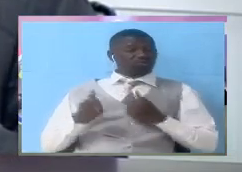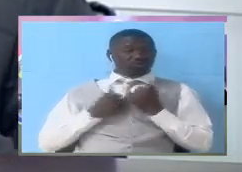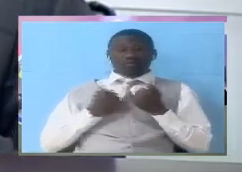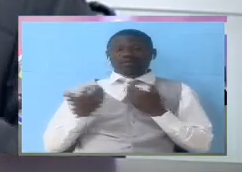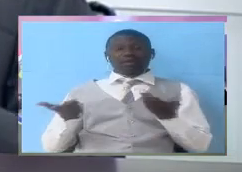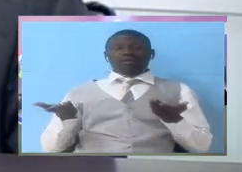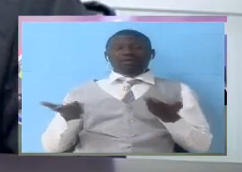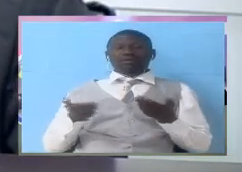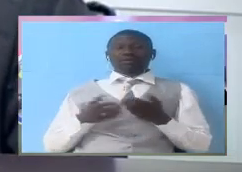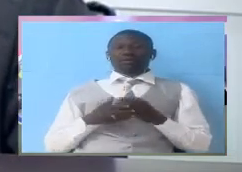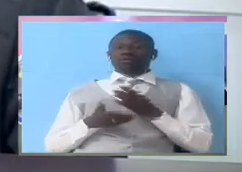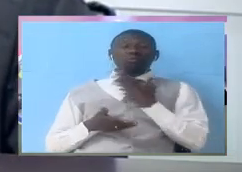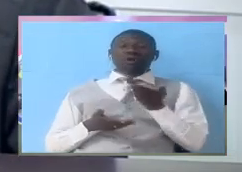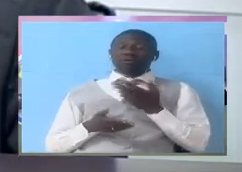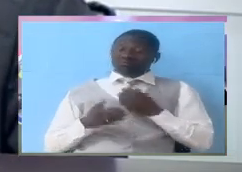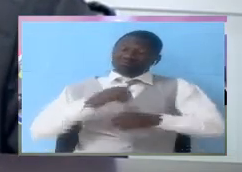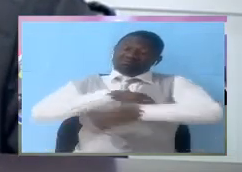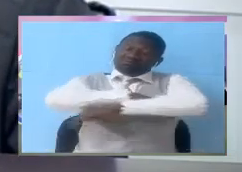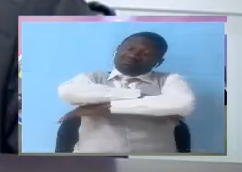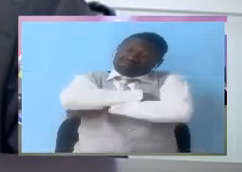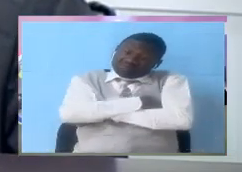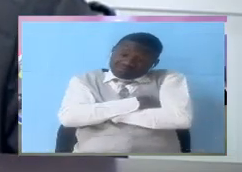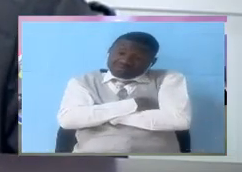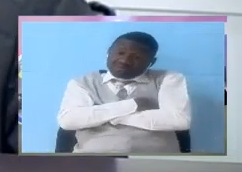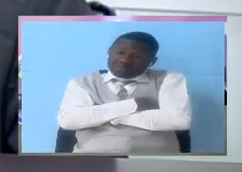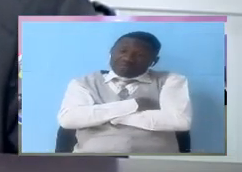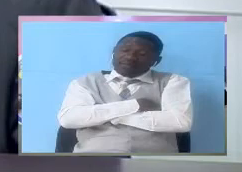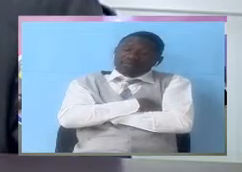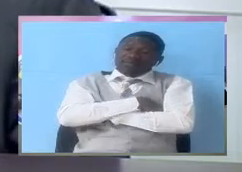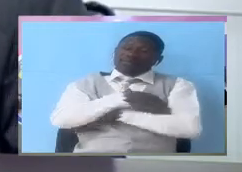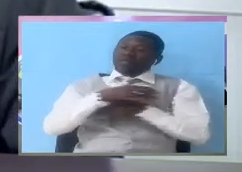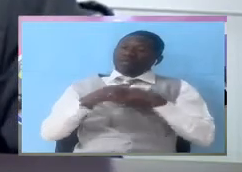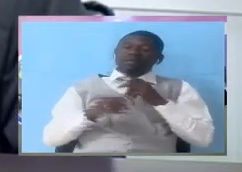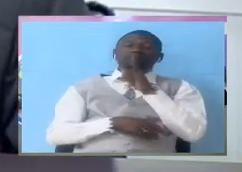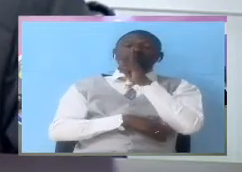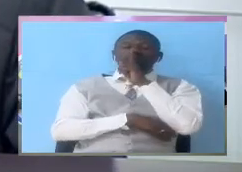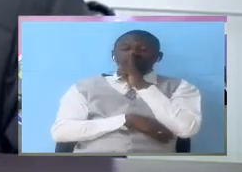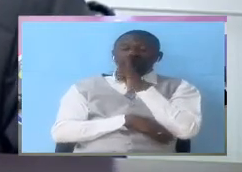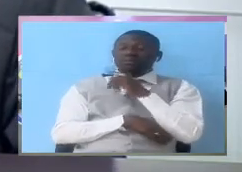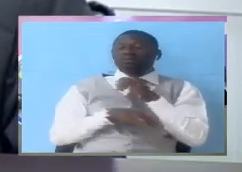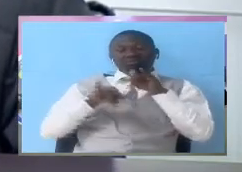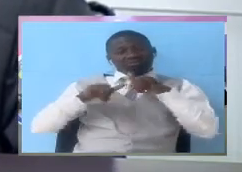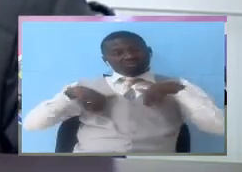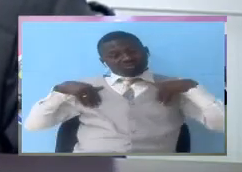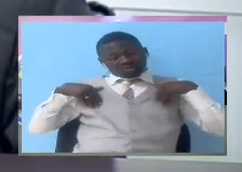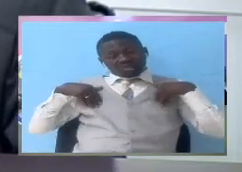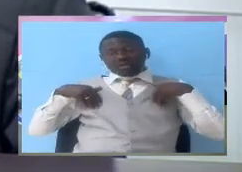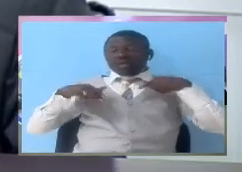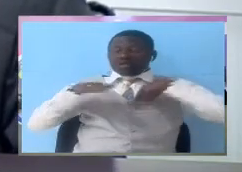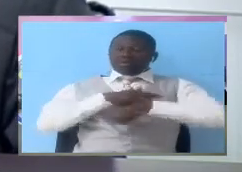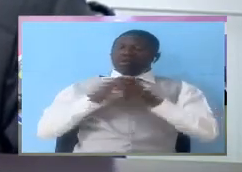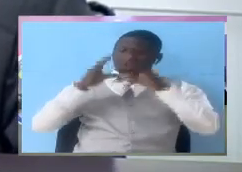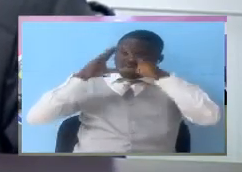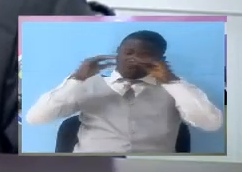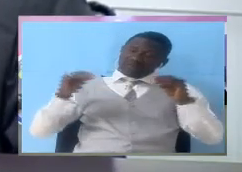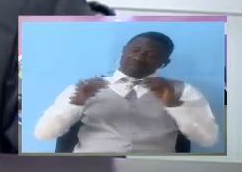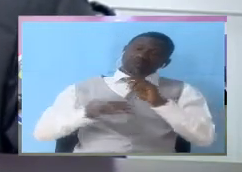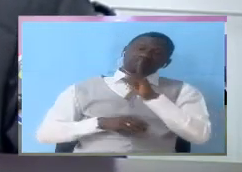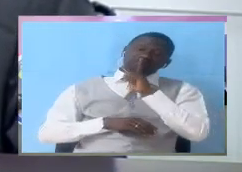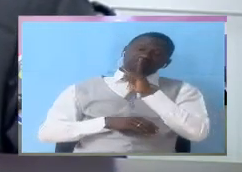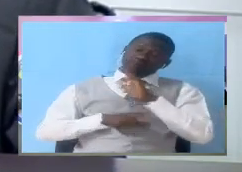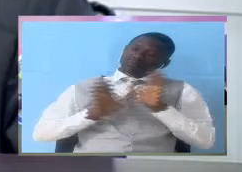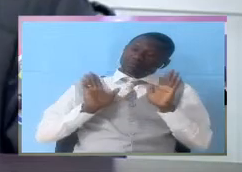That is why I folded my arms. Lool nak mo taxone ma lem sumay loxo. And kept indoors in my office. Say bu ne rek ma ngi ci suma office. And